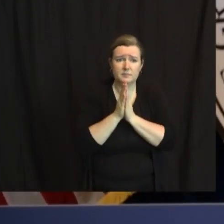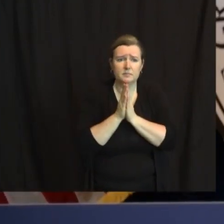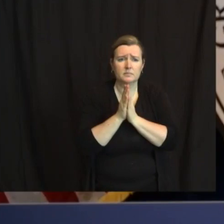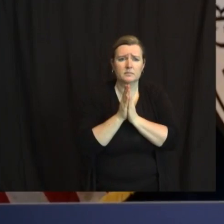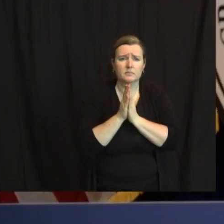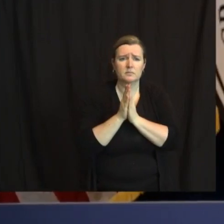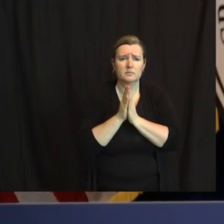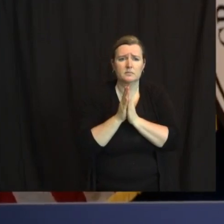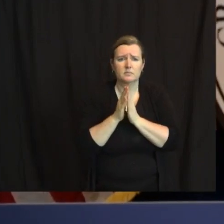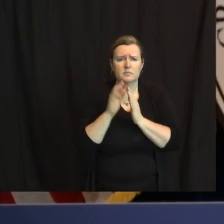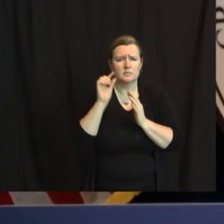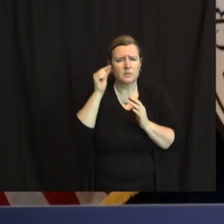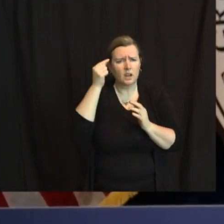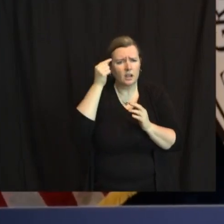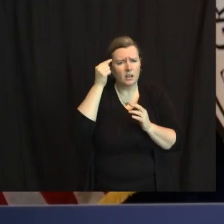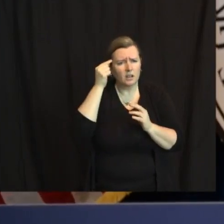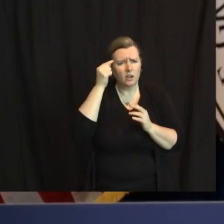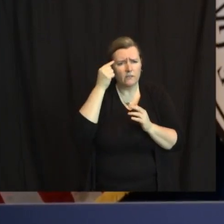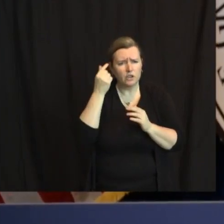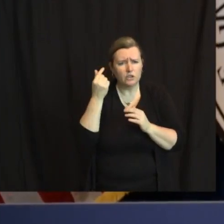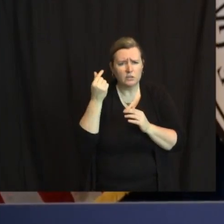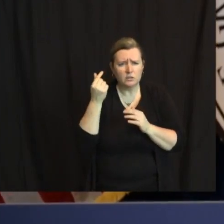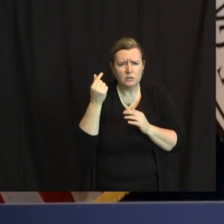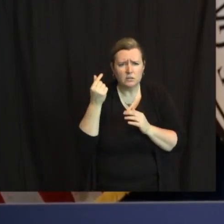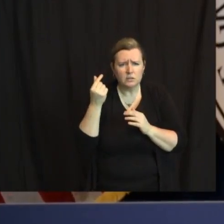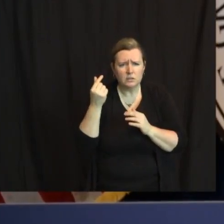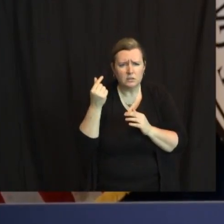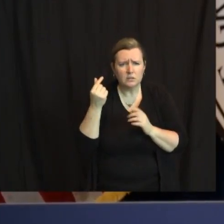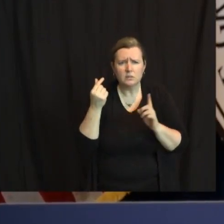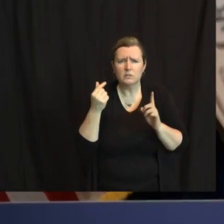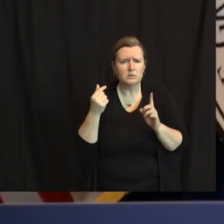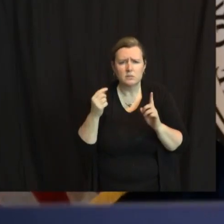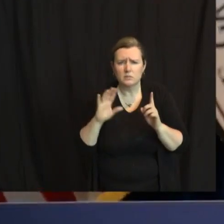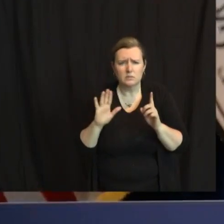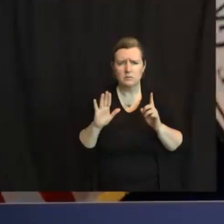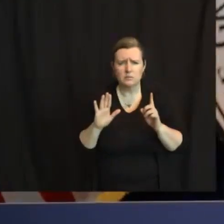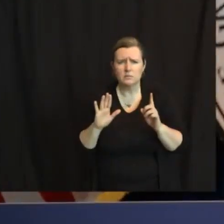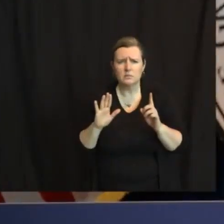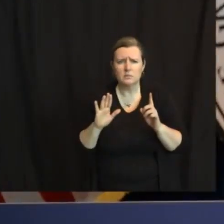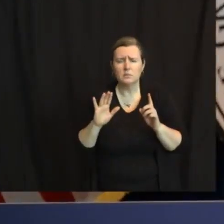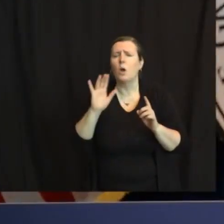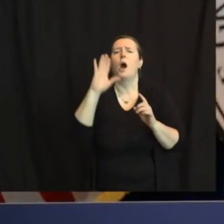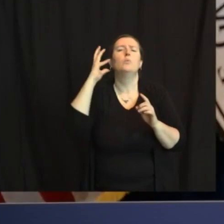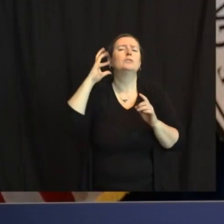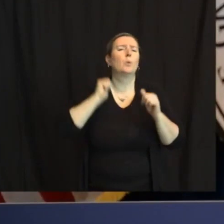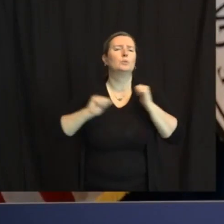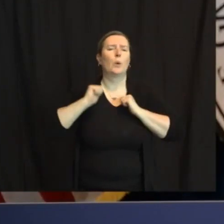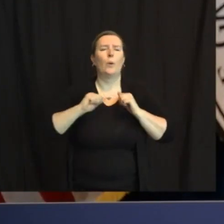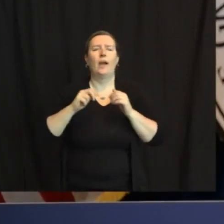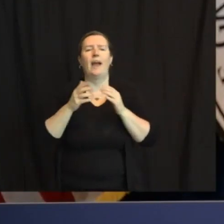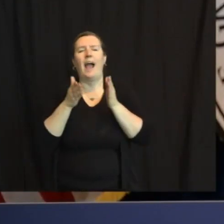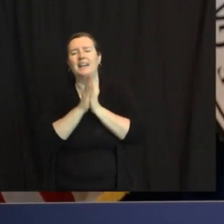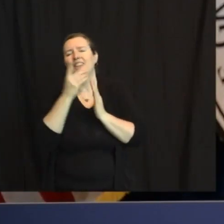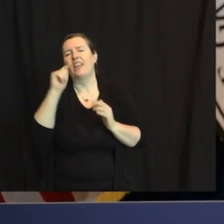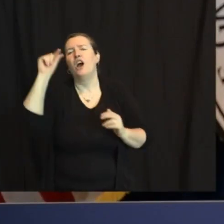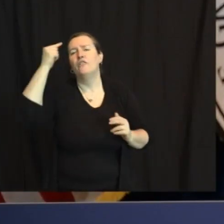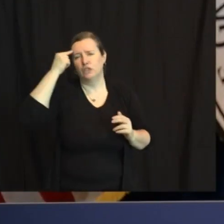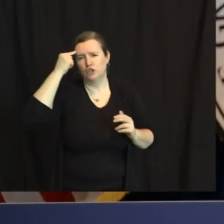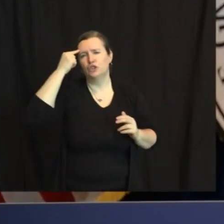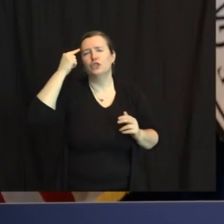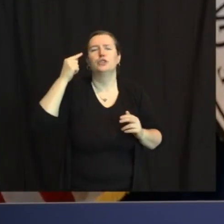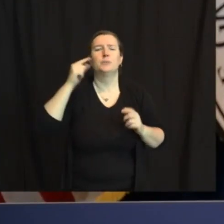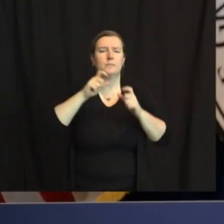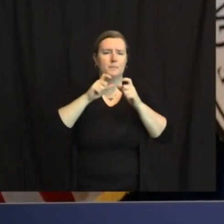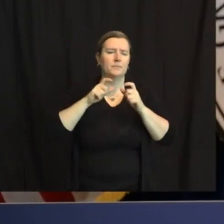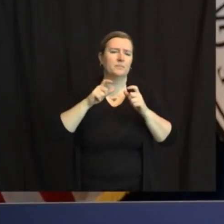overwhelming amount of questions were from folks who were living literally from hand to mouth as a result of being unemployed.